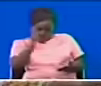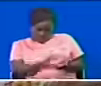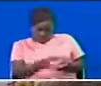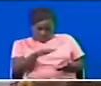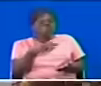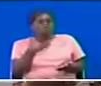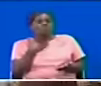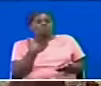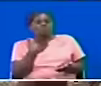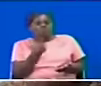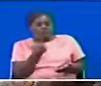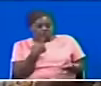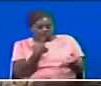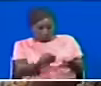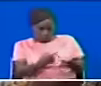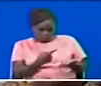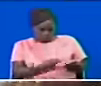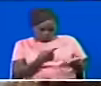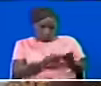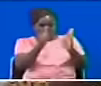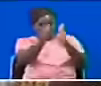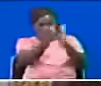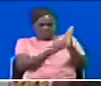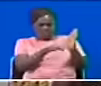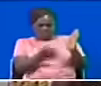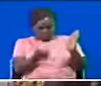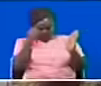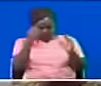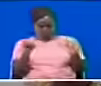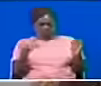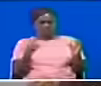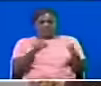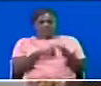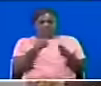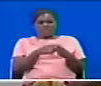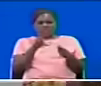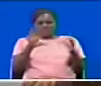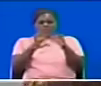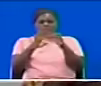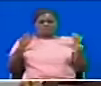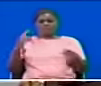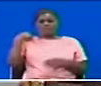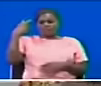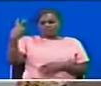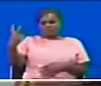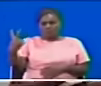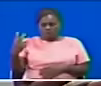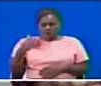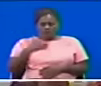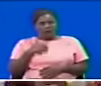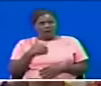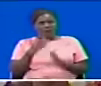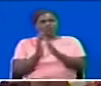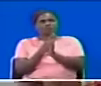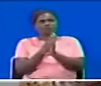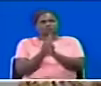would want to engage on an agenda that they don't understand, then they push off. Number two, we have this